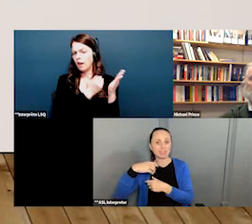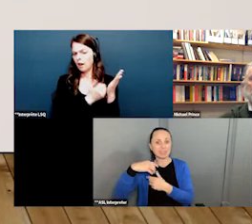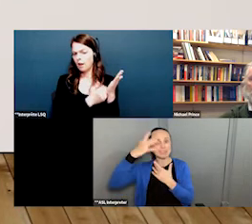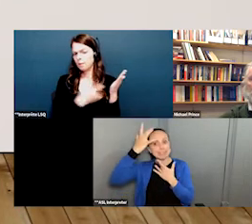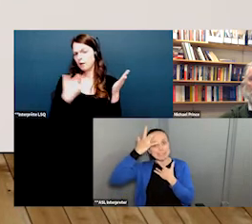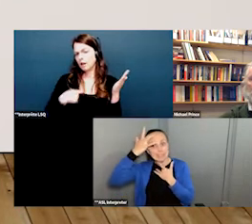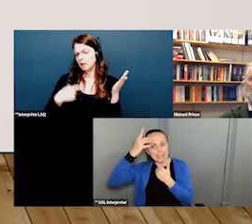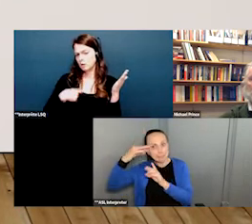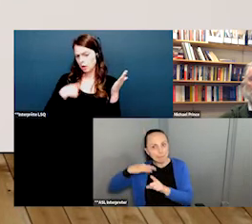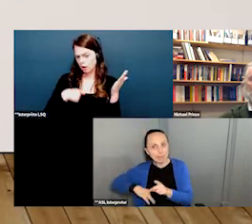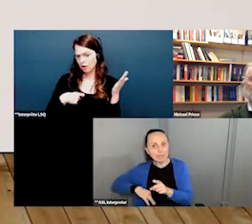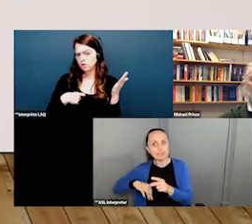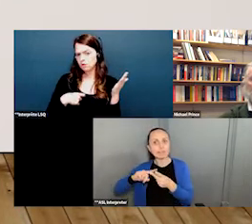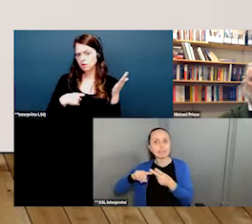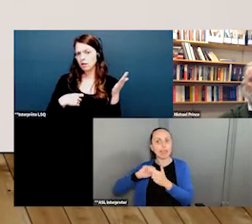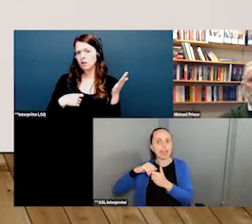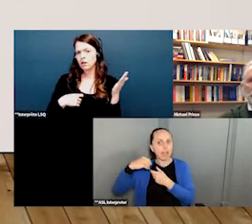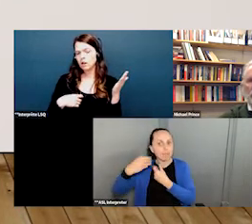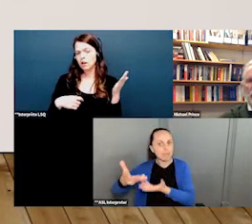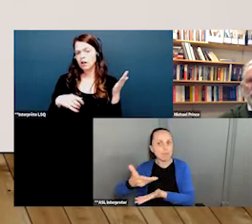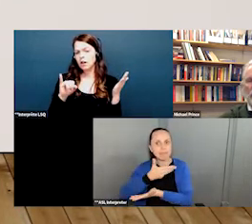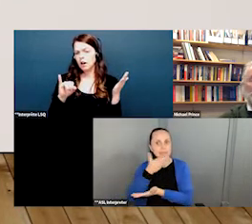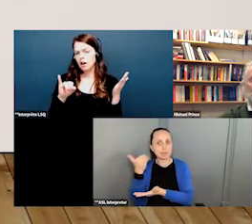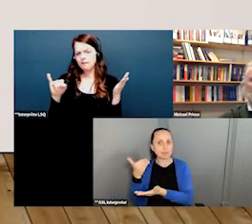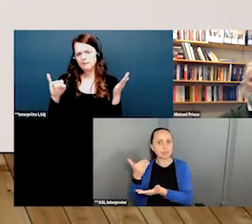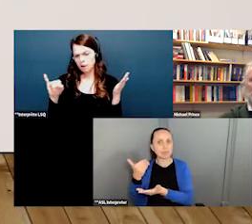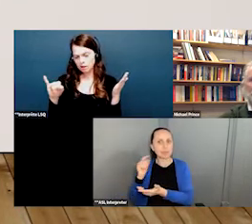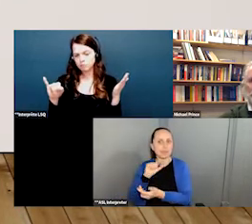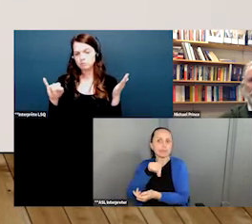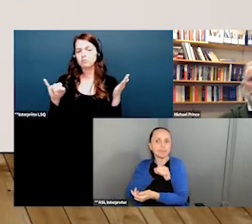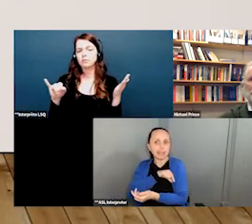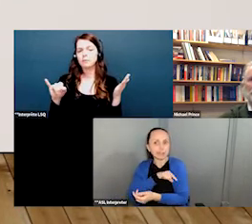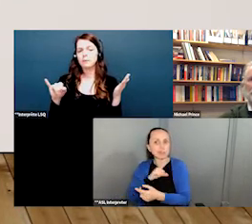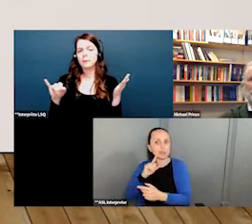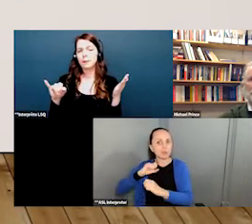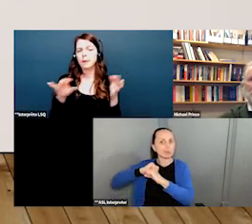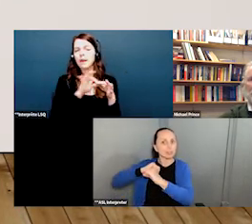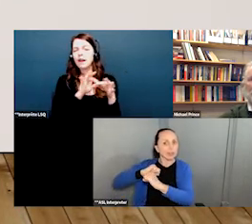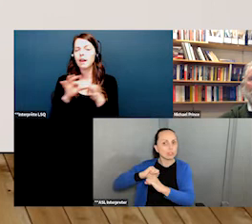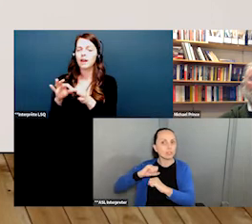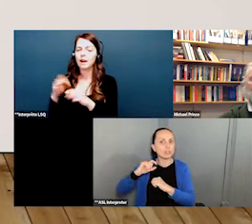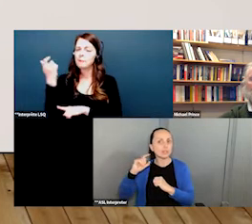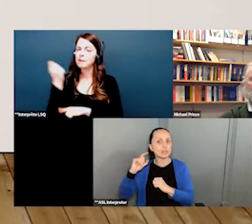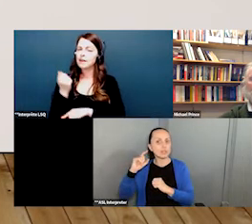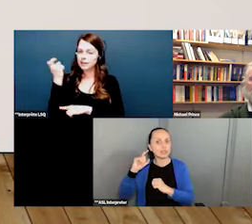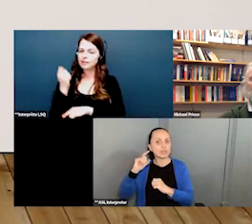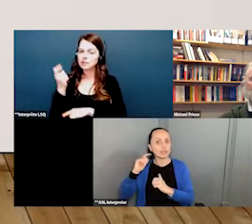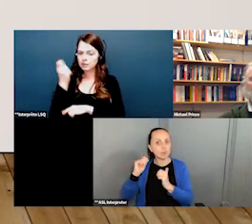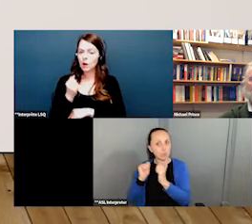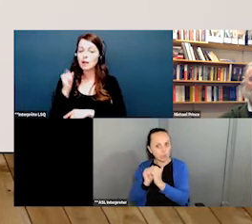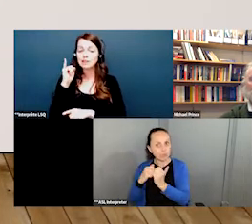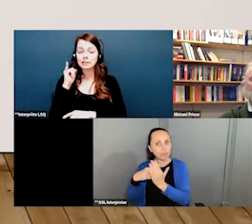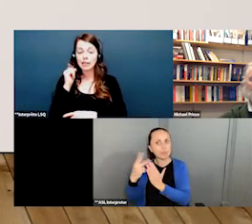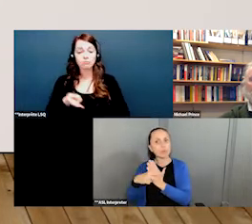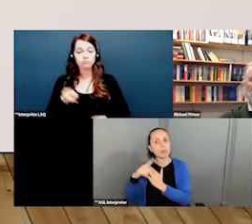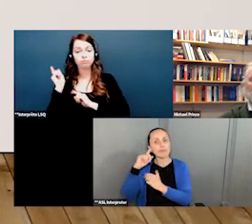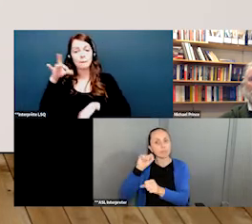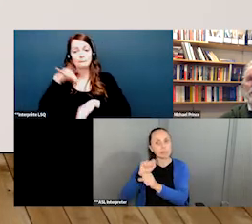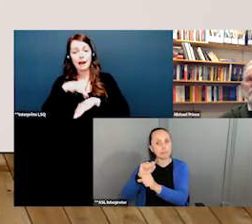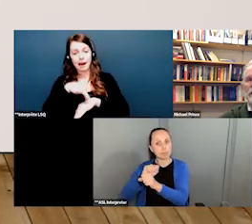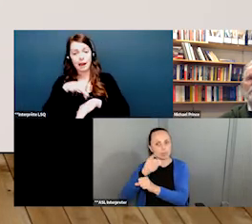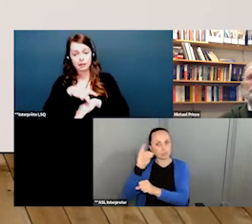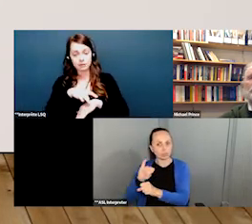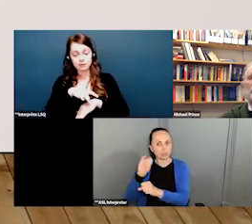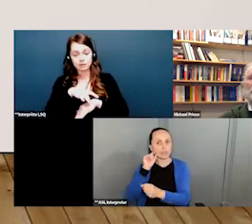benefit and how to provide better eligibility or protection by the program for employment insurance